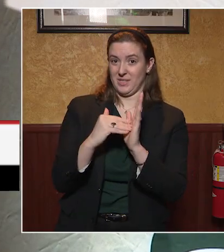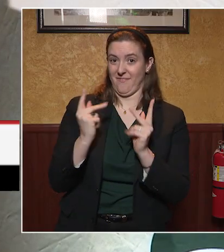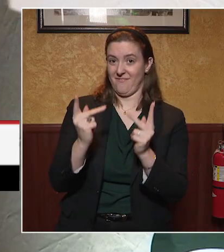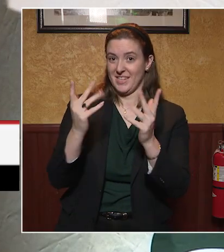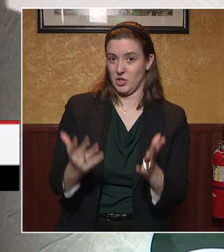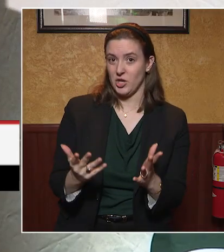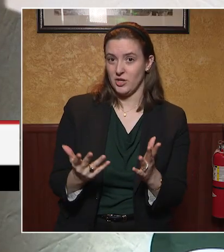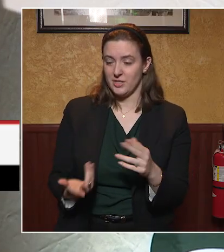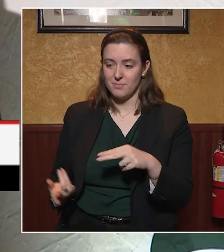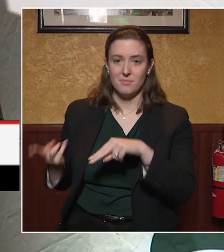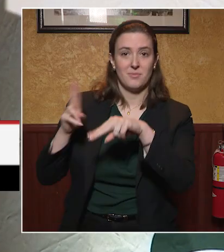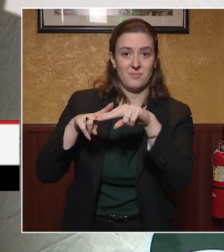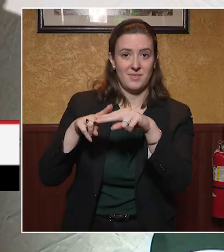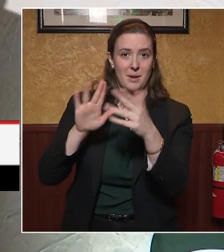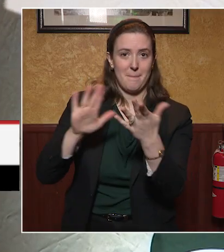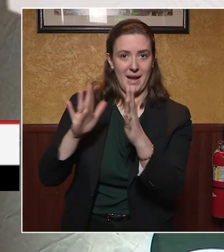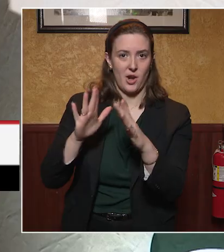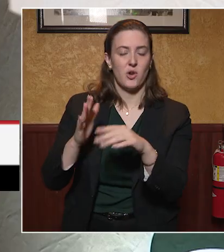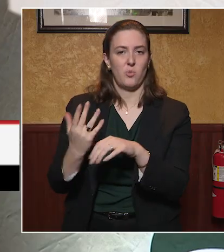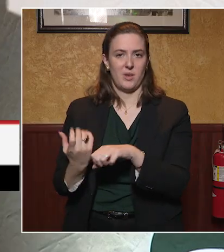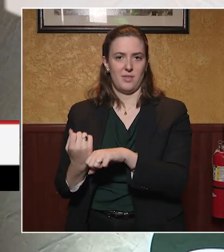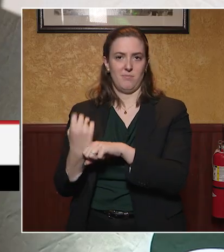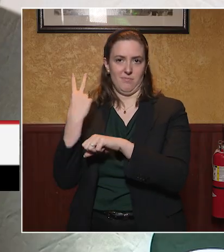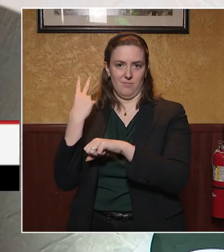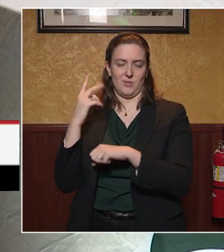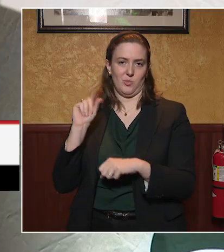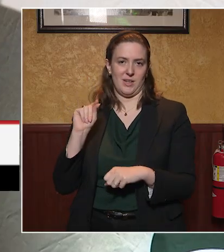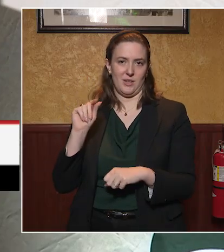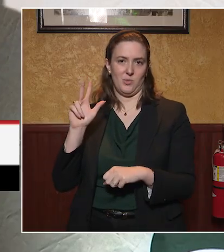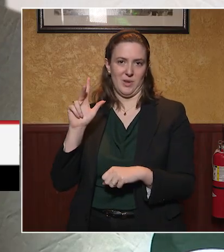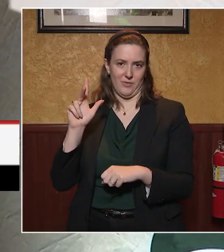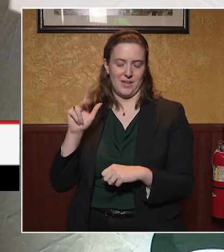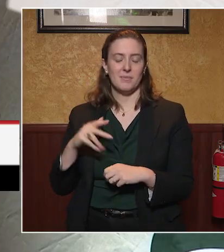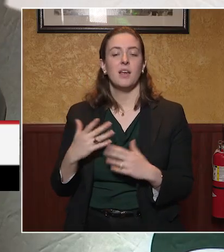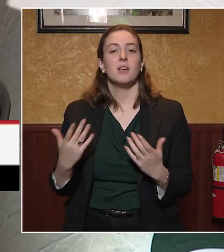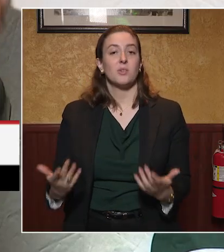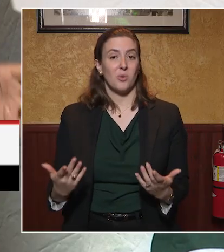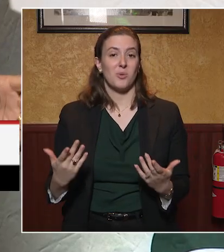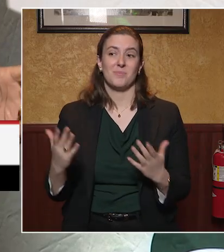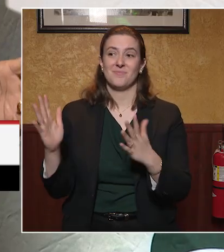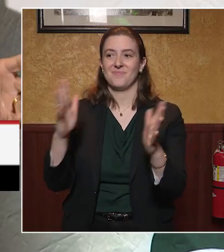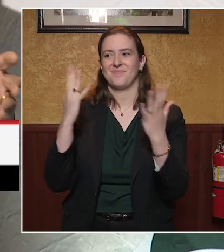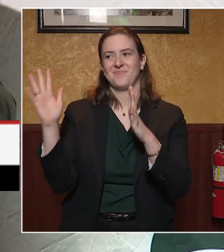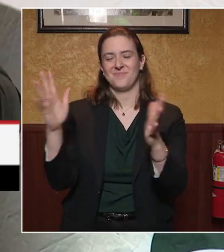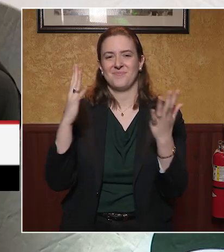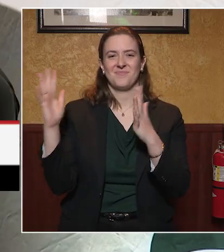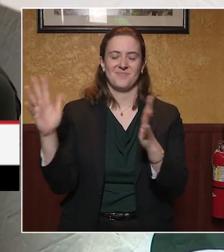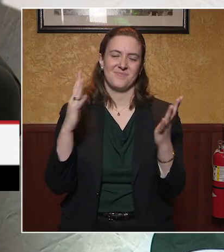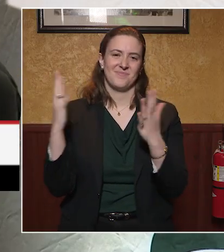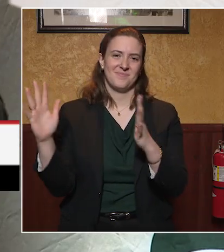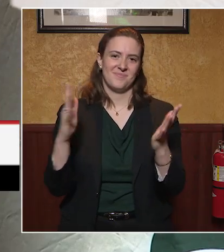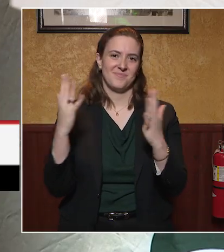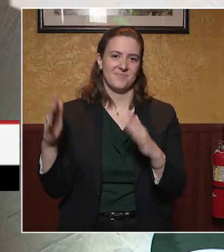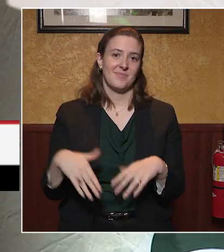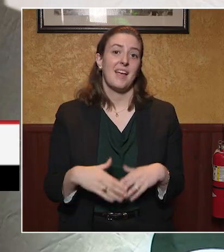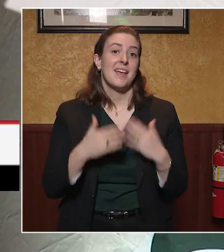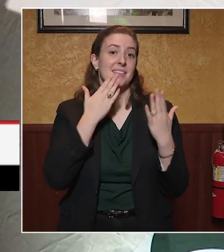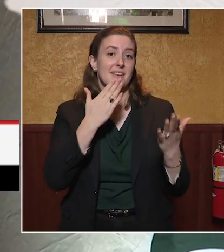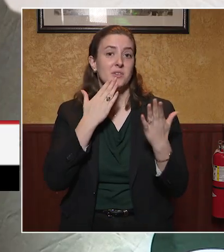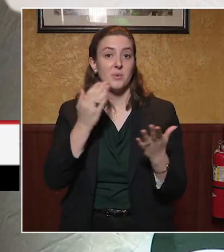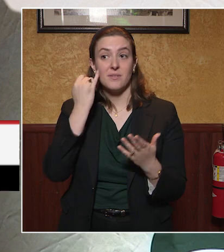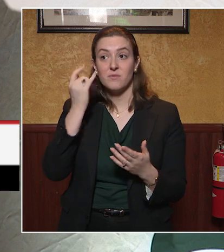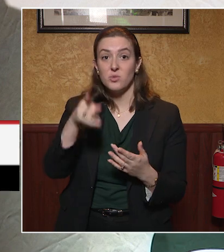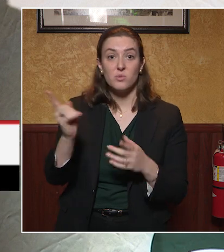had overwhelmingly positive feedback from everybody involved. So I want to just say thank you if you came to the market, if you bought something from one